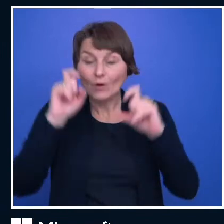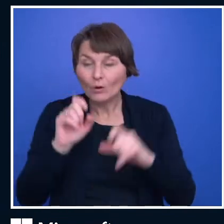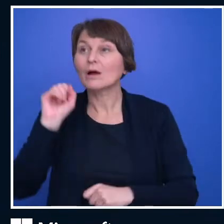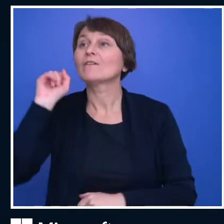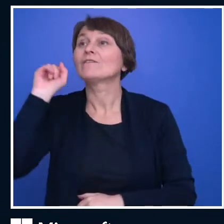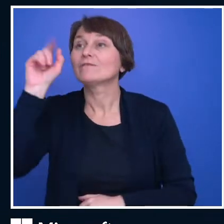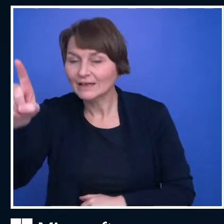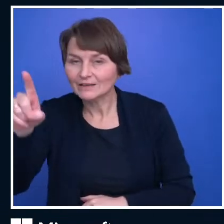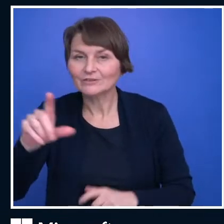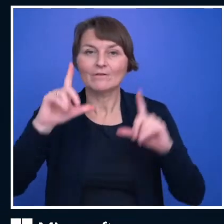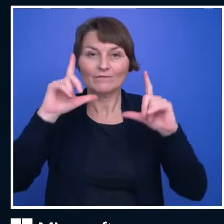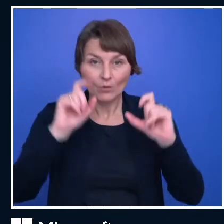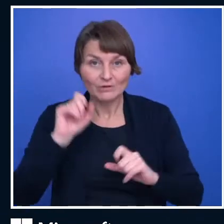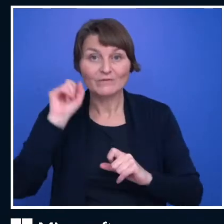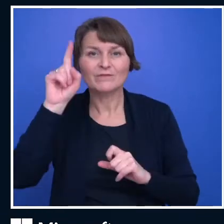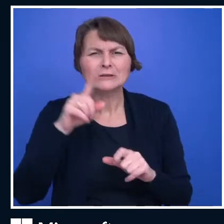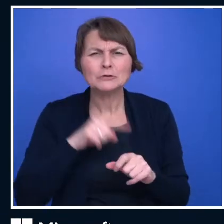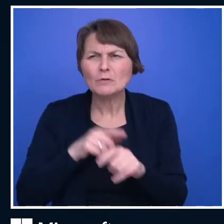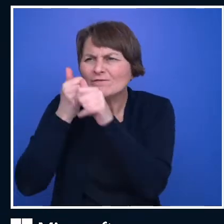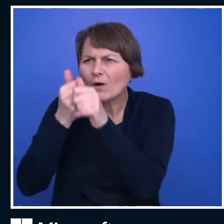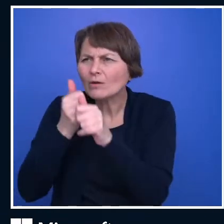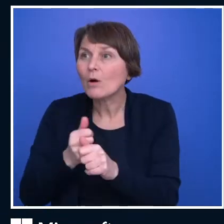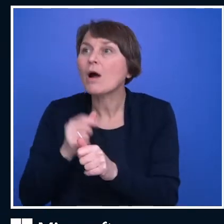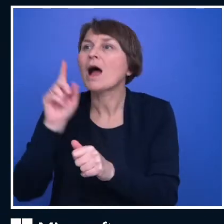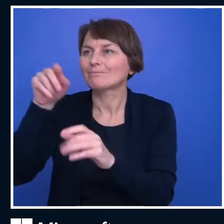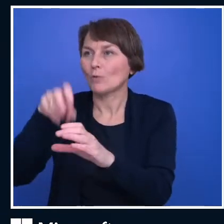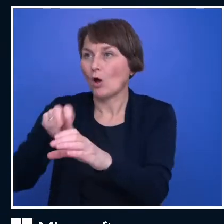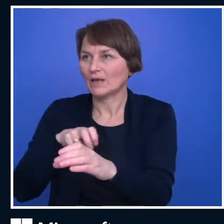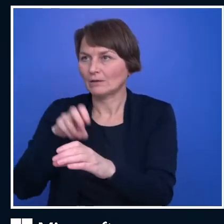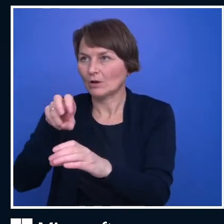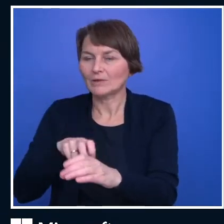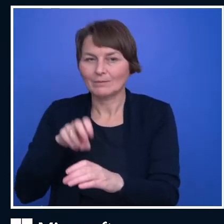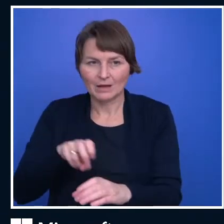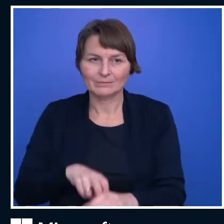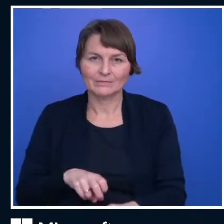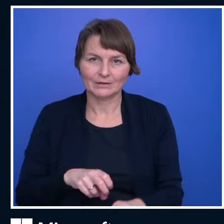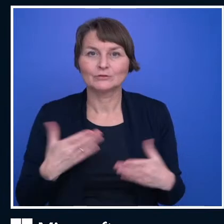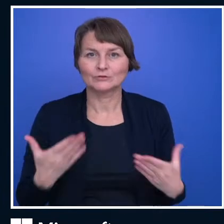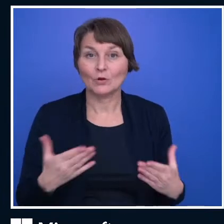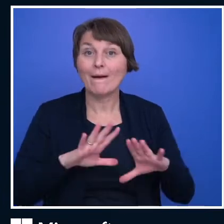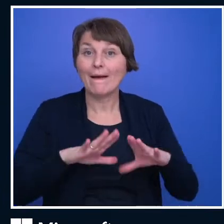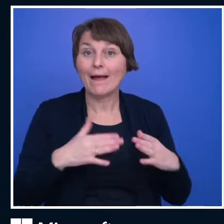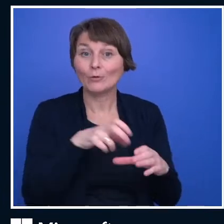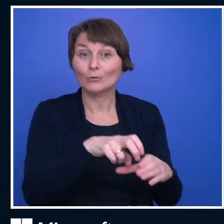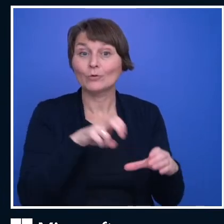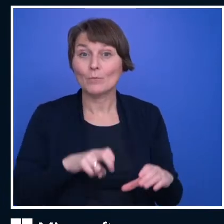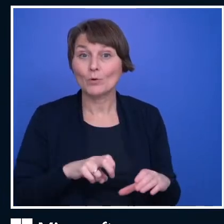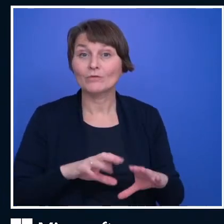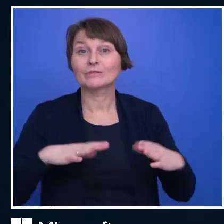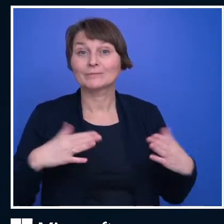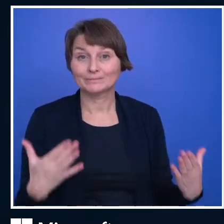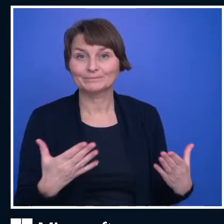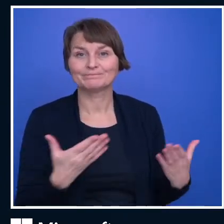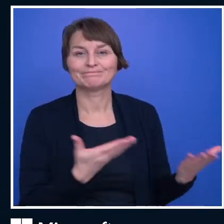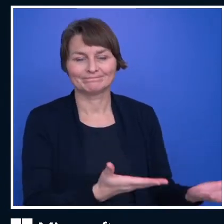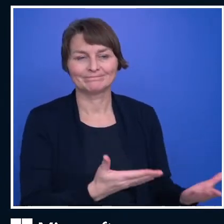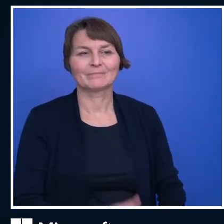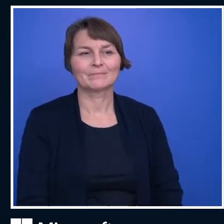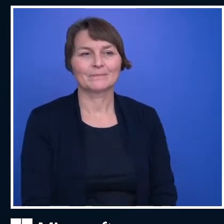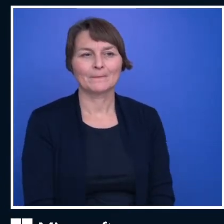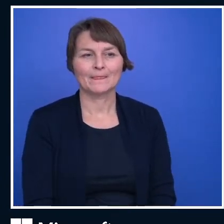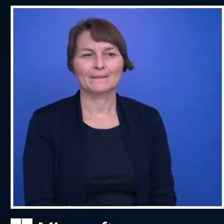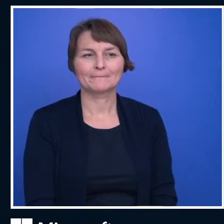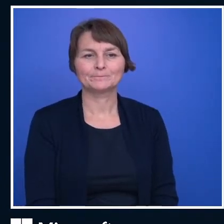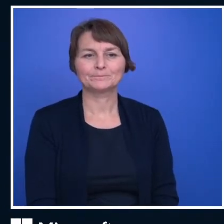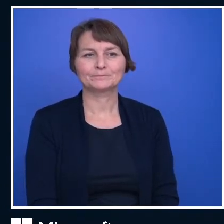saying, I want to opt out? So to be removed, the first step is providing a headshot and photo of